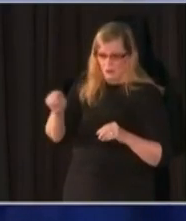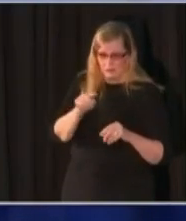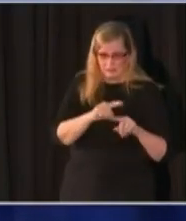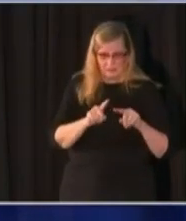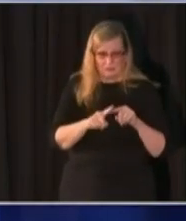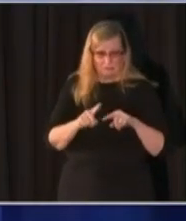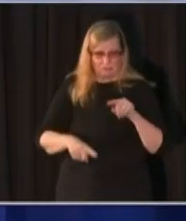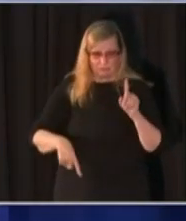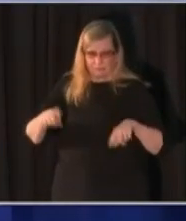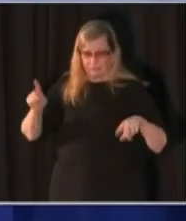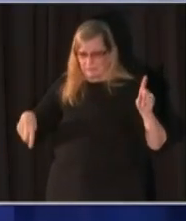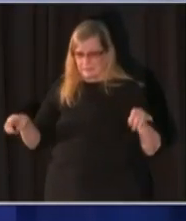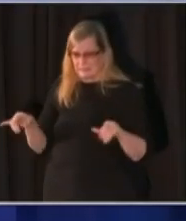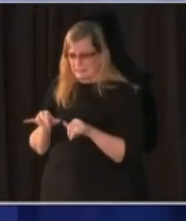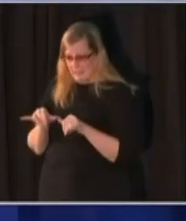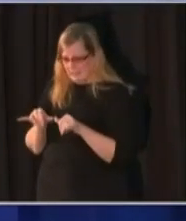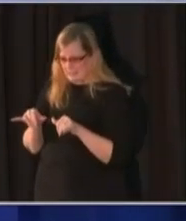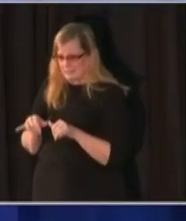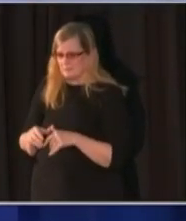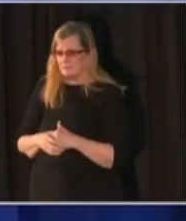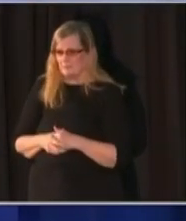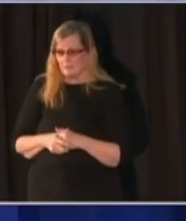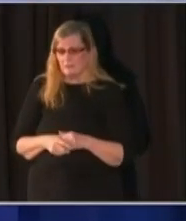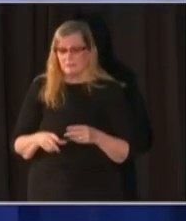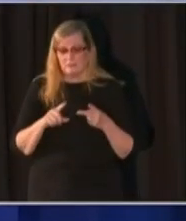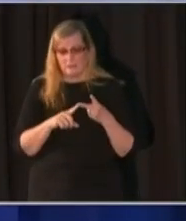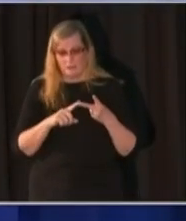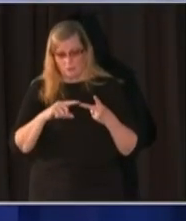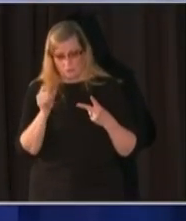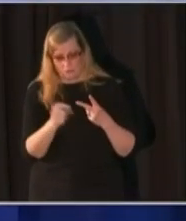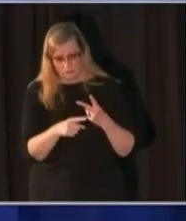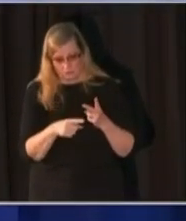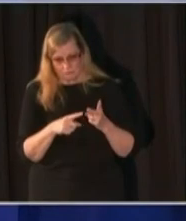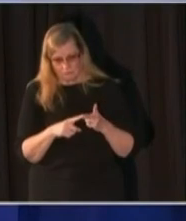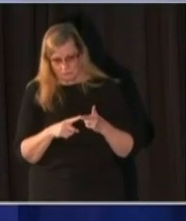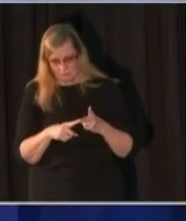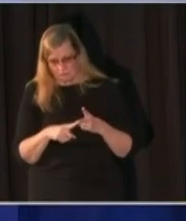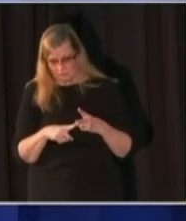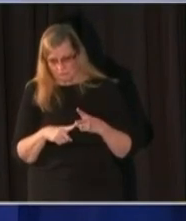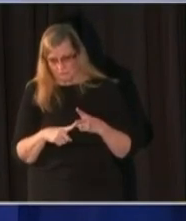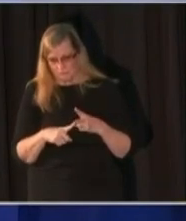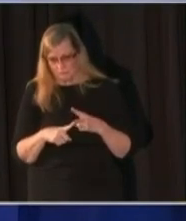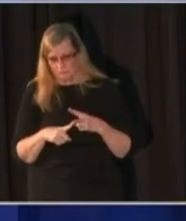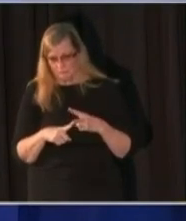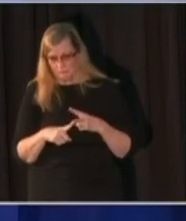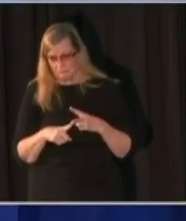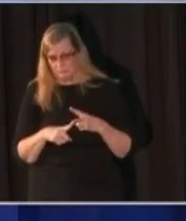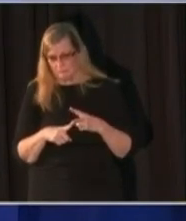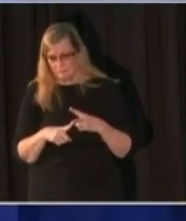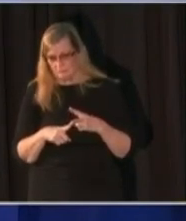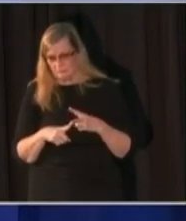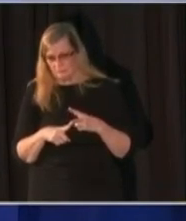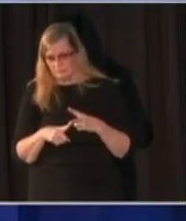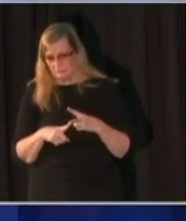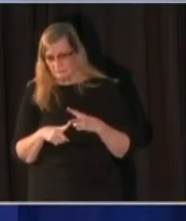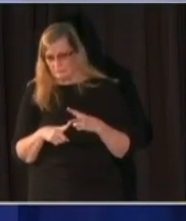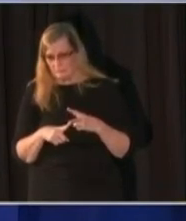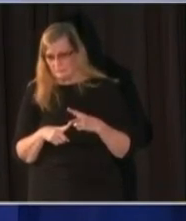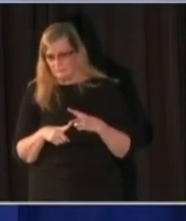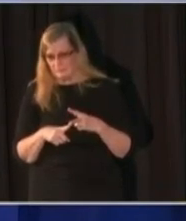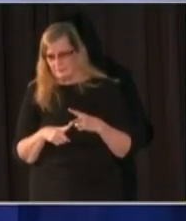Okay. And then the number of, for 20 of the people who have died